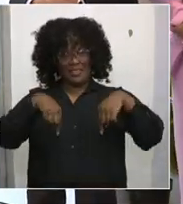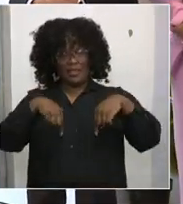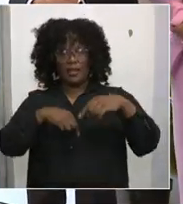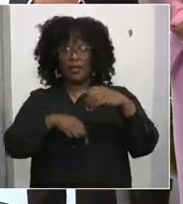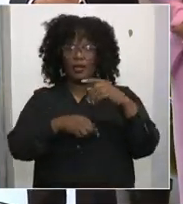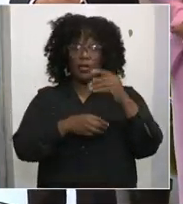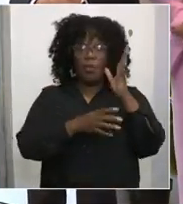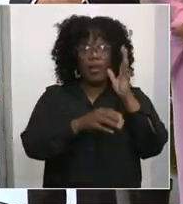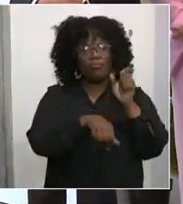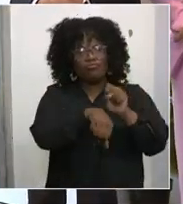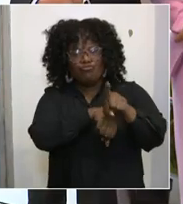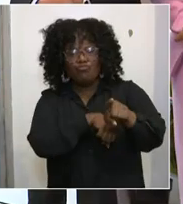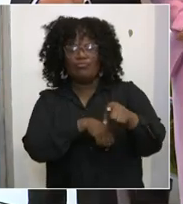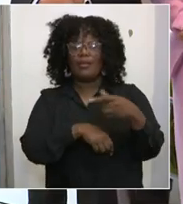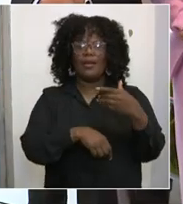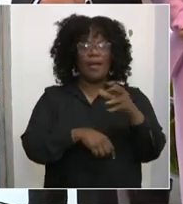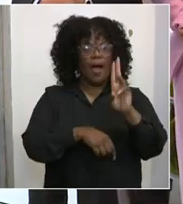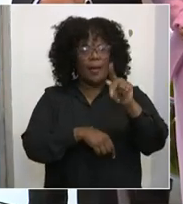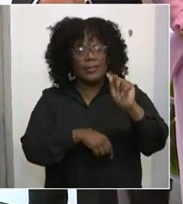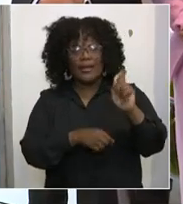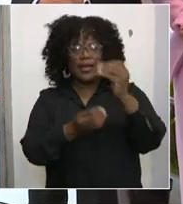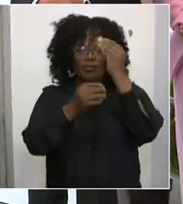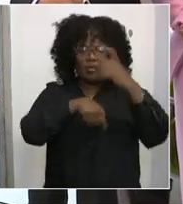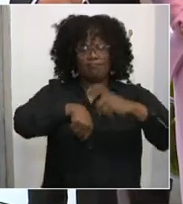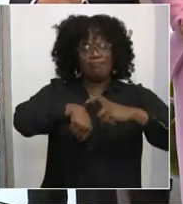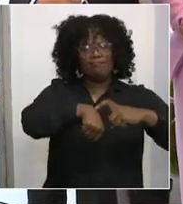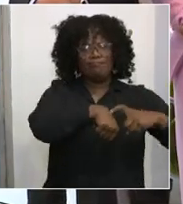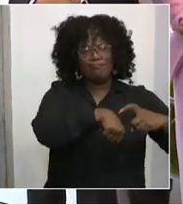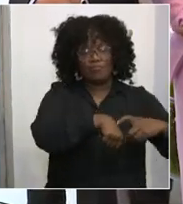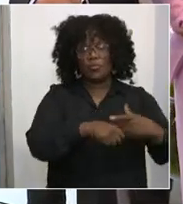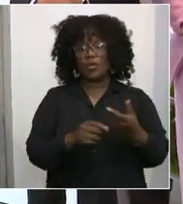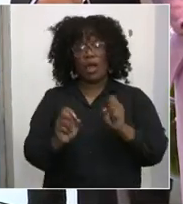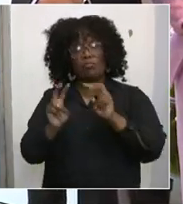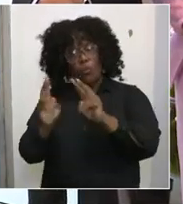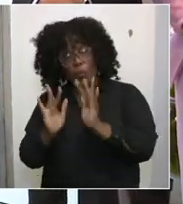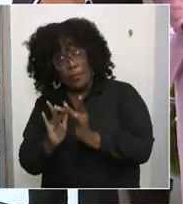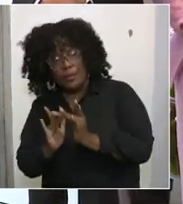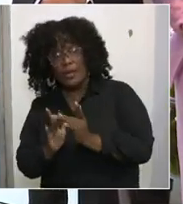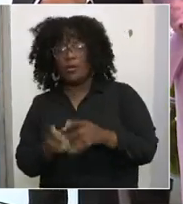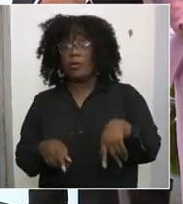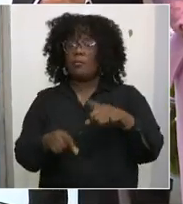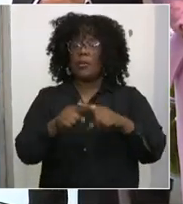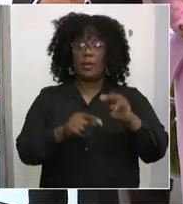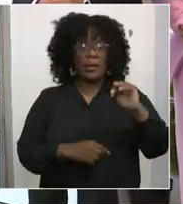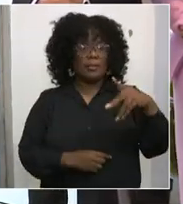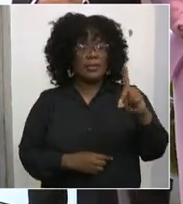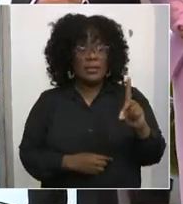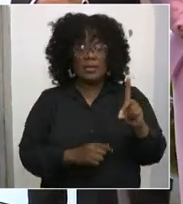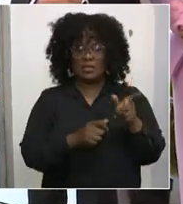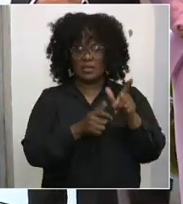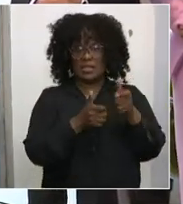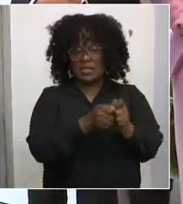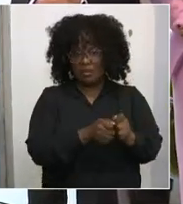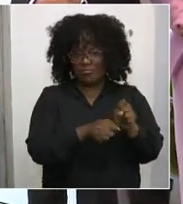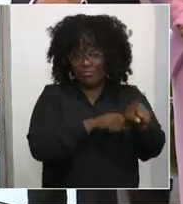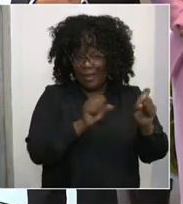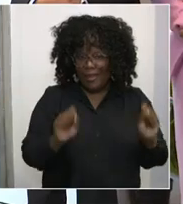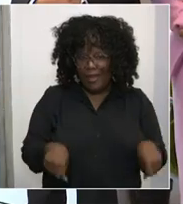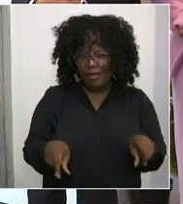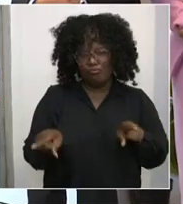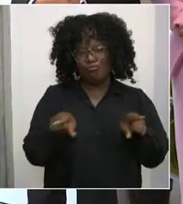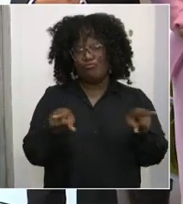advisory will be available on MPD social media and on our website. I also want to take a moment. I want to emphasize this. We recognize